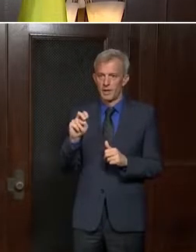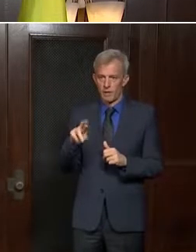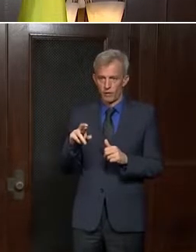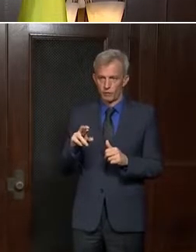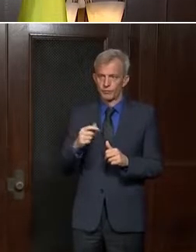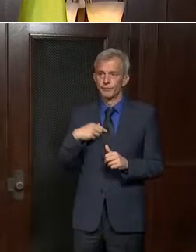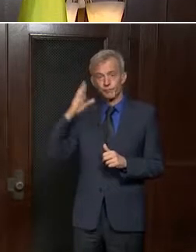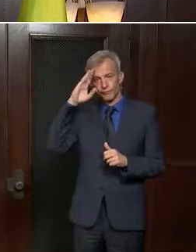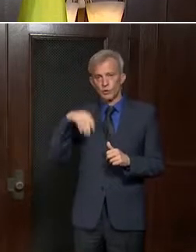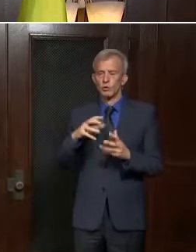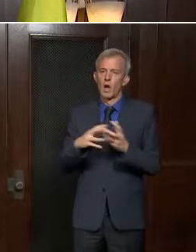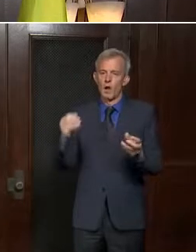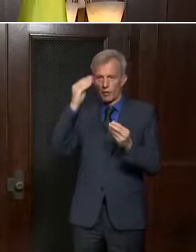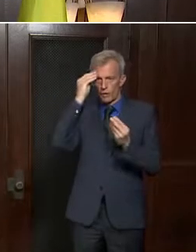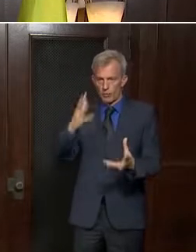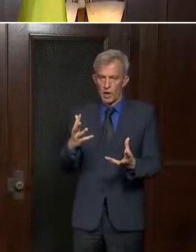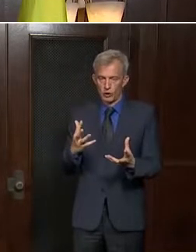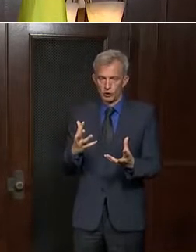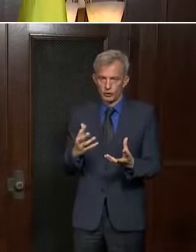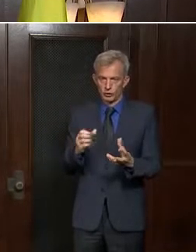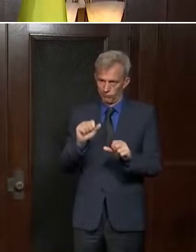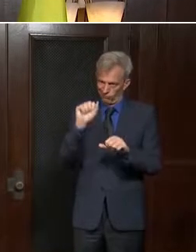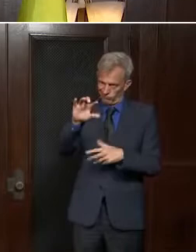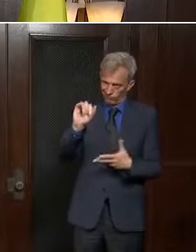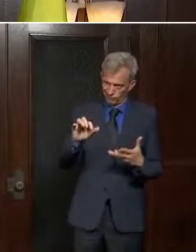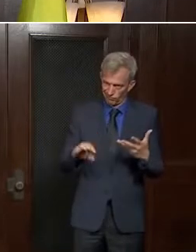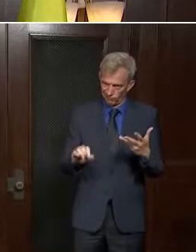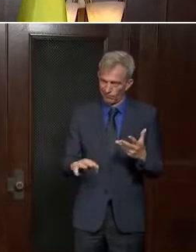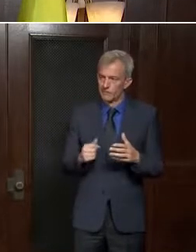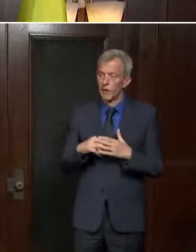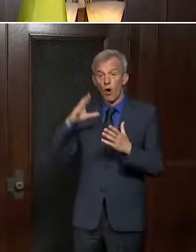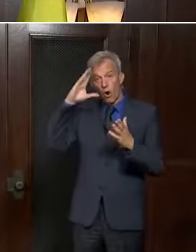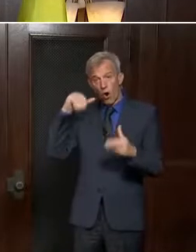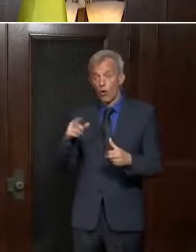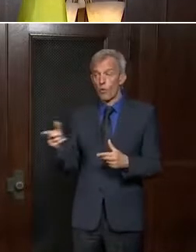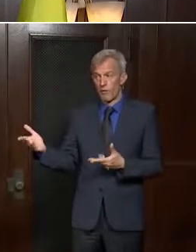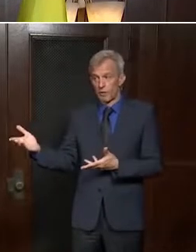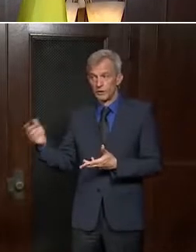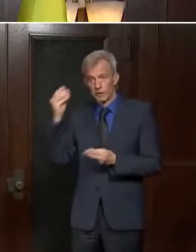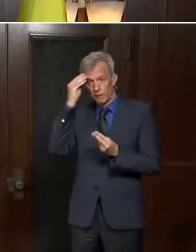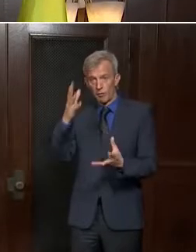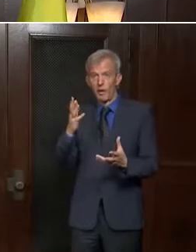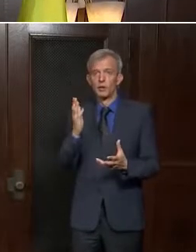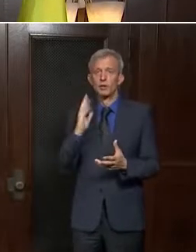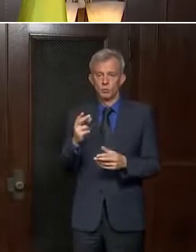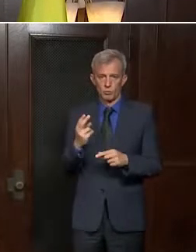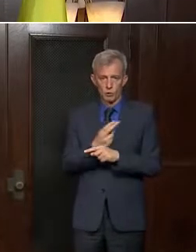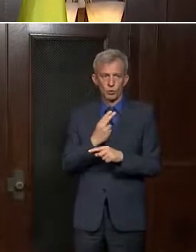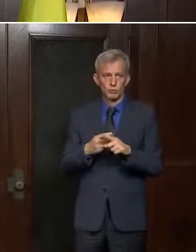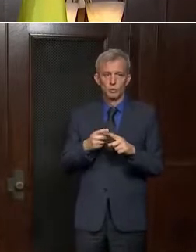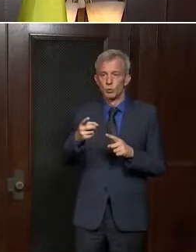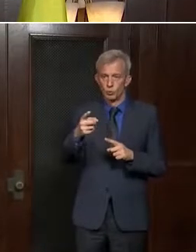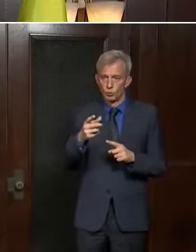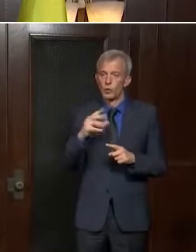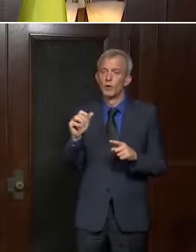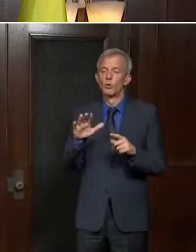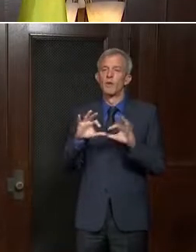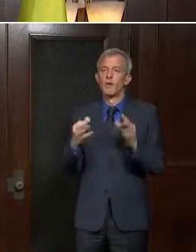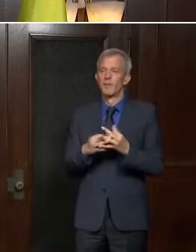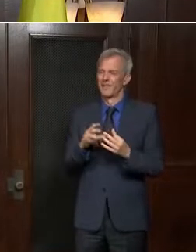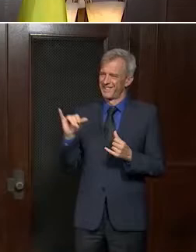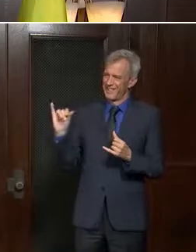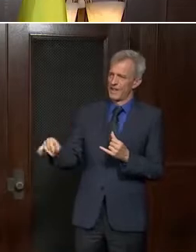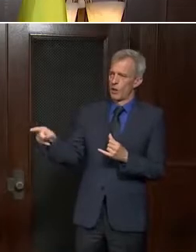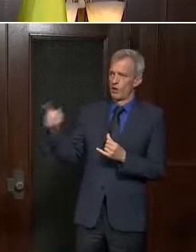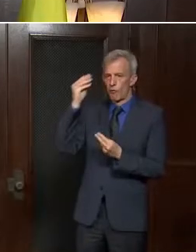of information to digest. I hope that this data deck will provide useful to you and to your loved ones. It's this